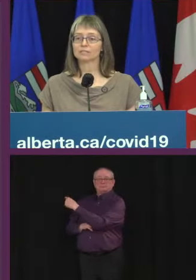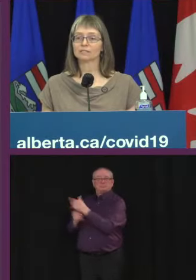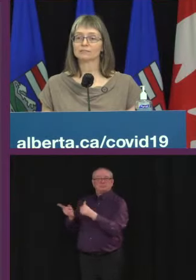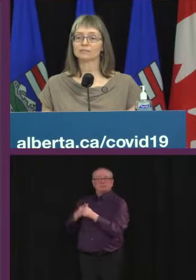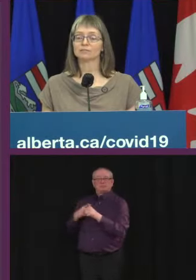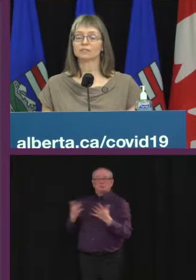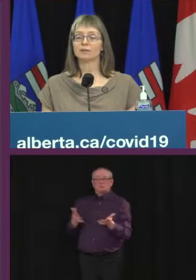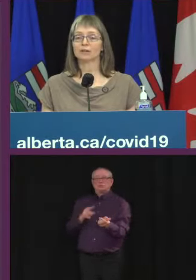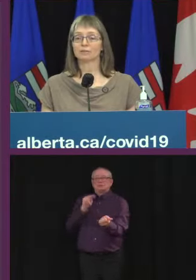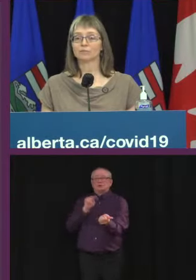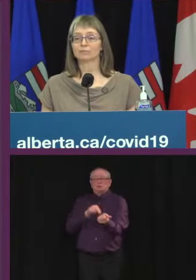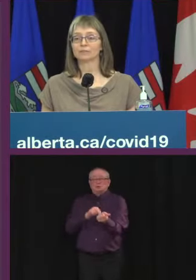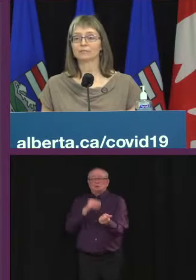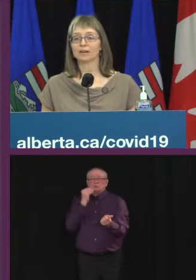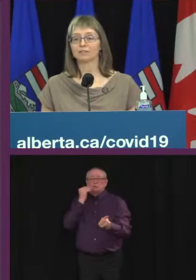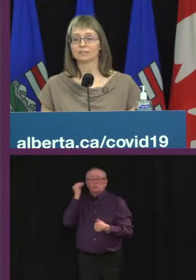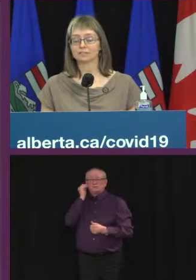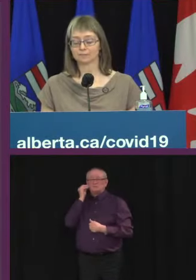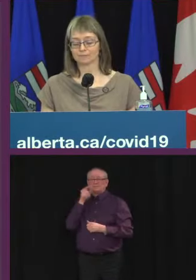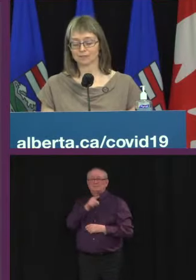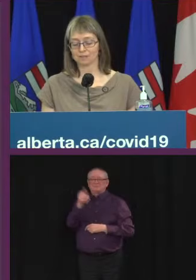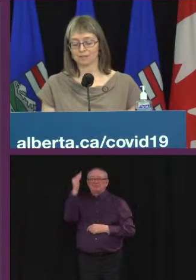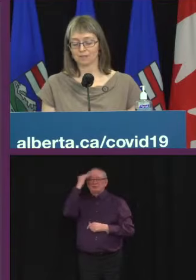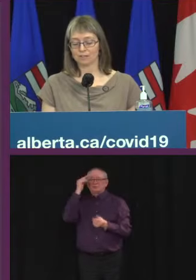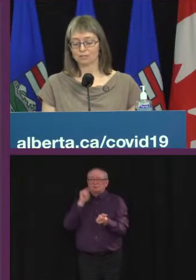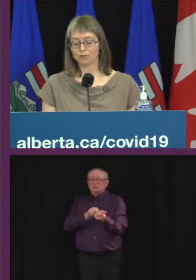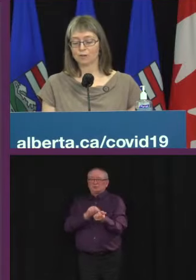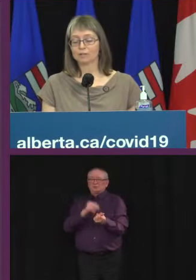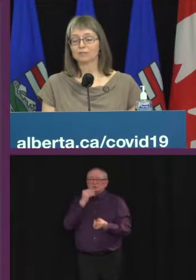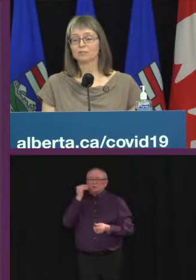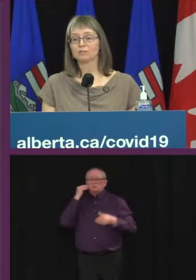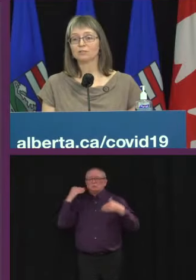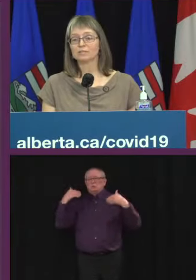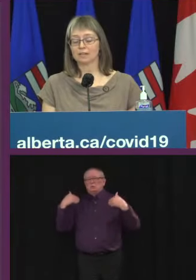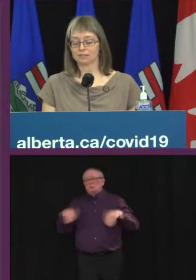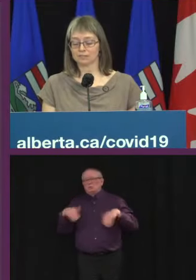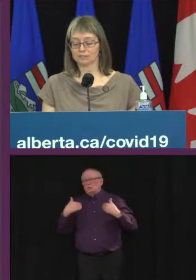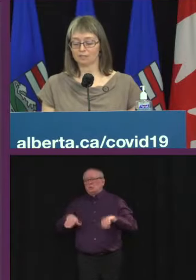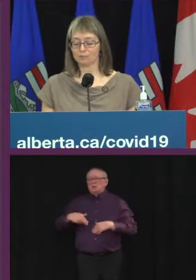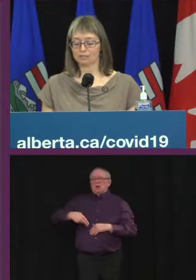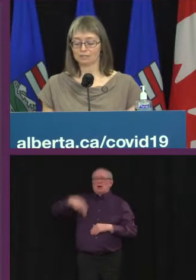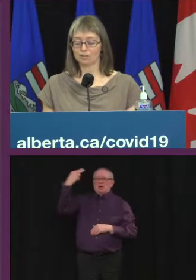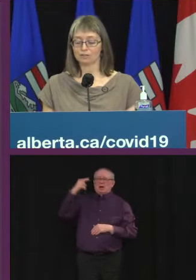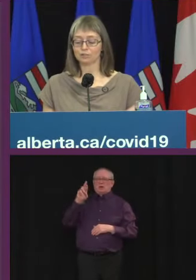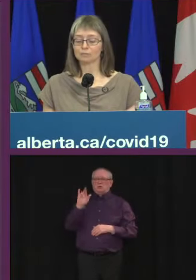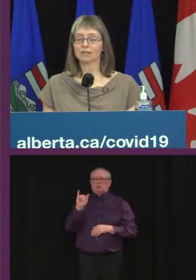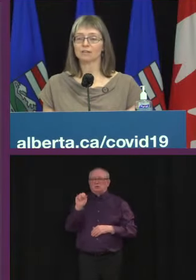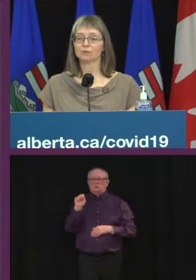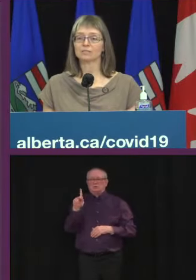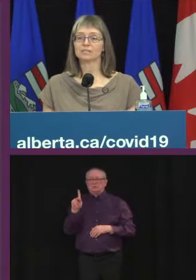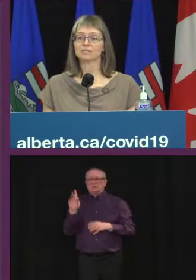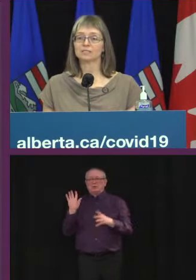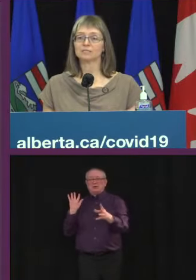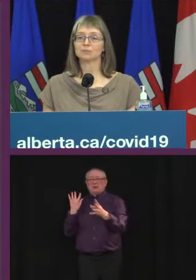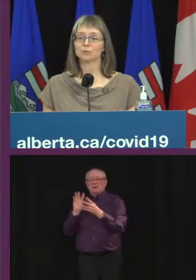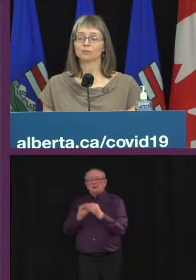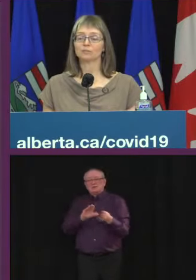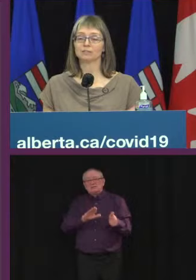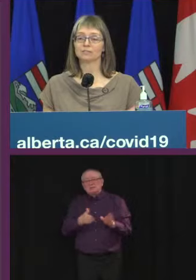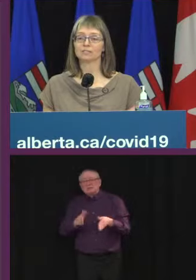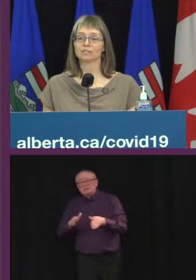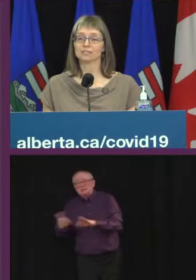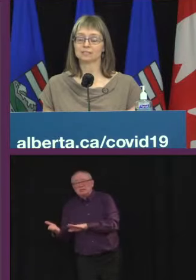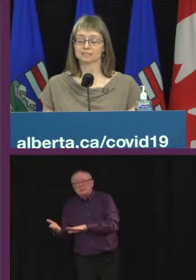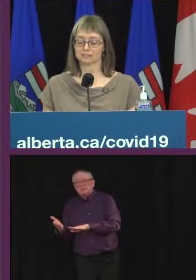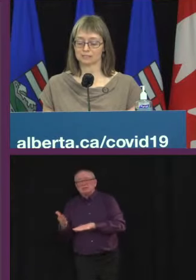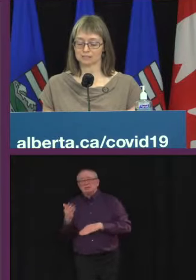highest risks of severe outcomes from this virus. 2 out of every 3 deaths have been in a long-term care or designated supportive